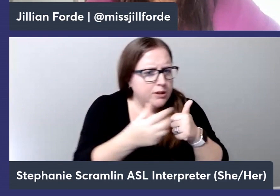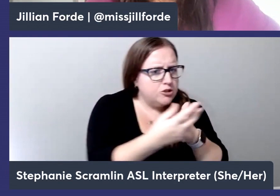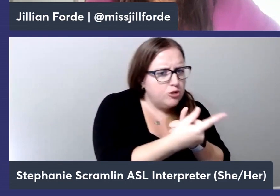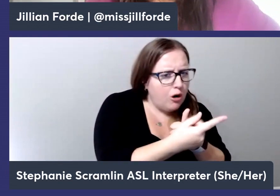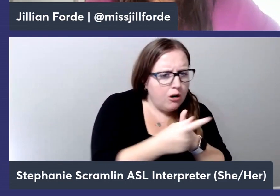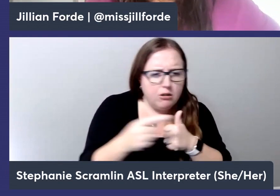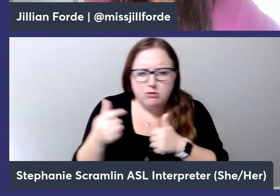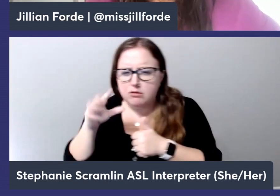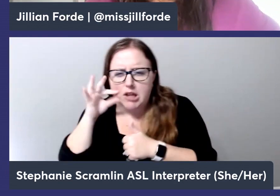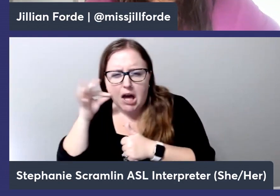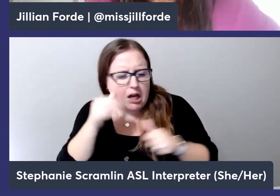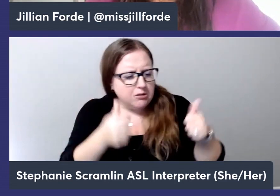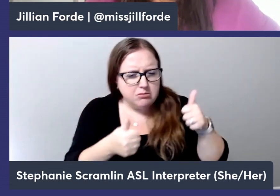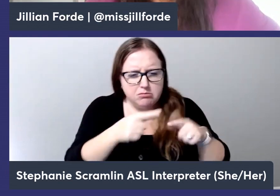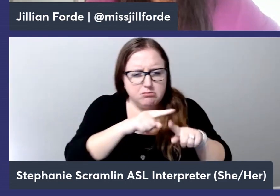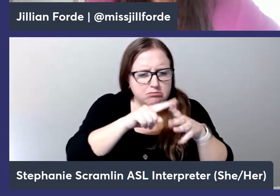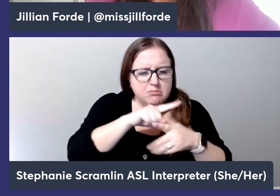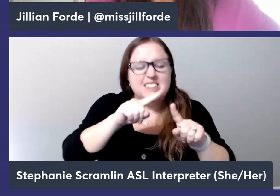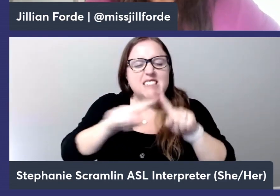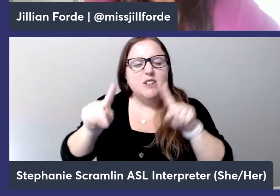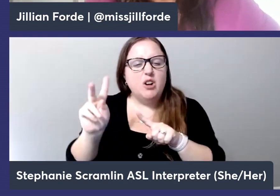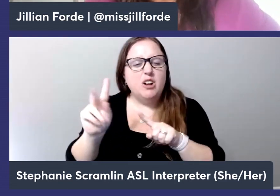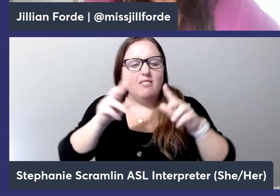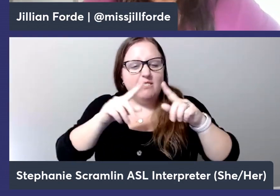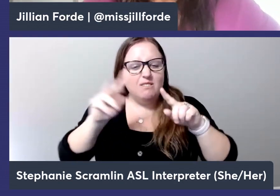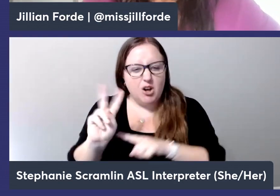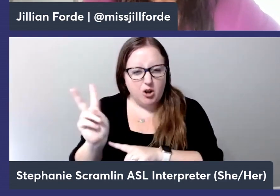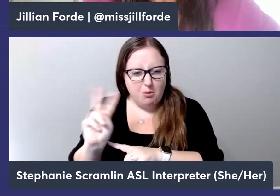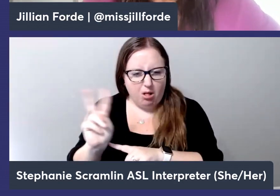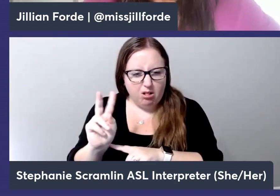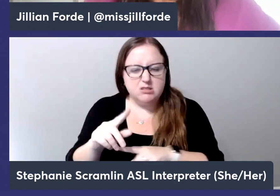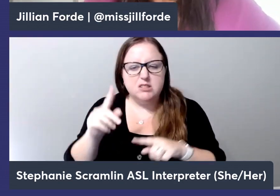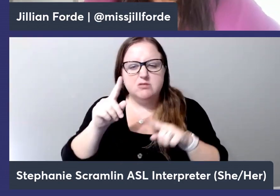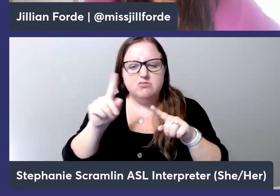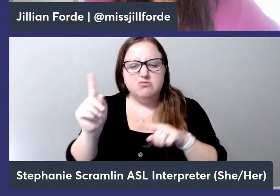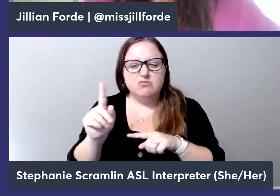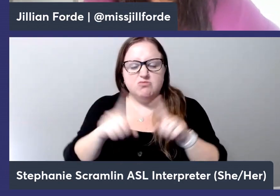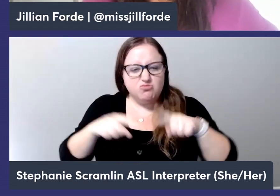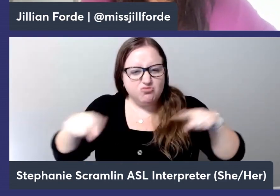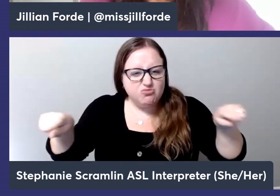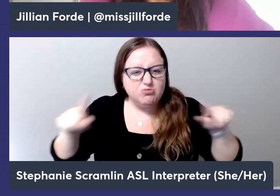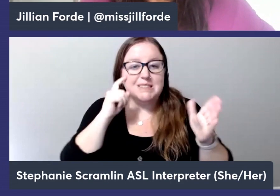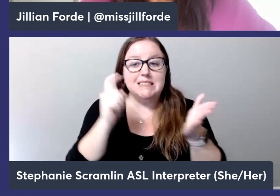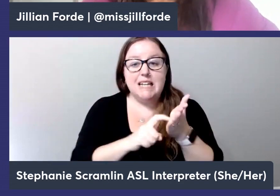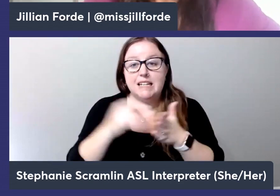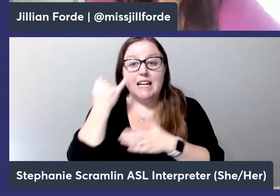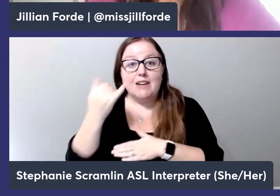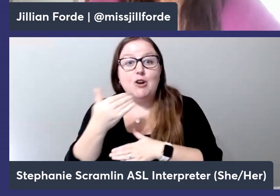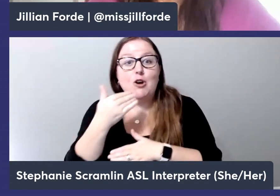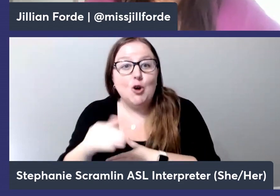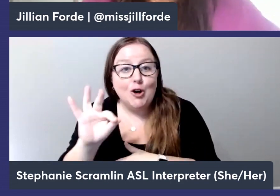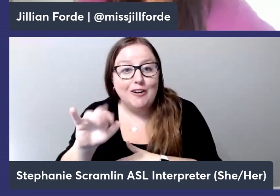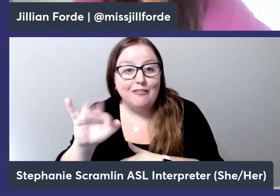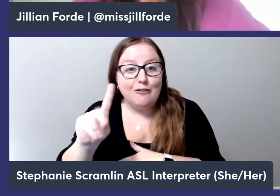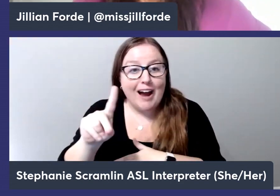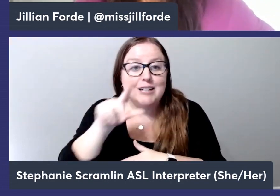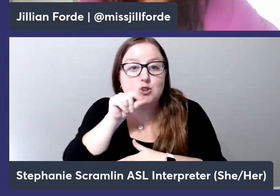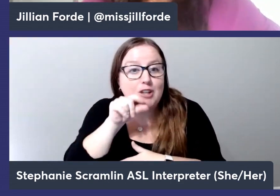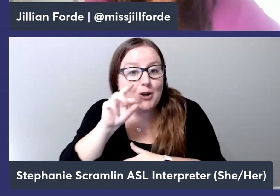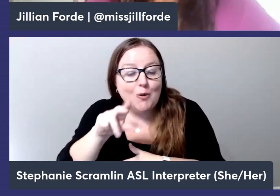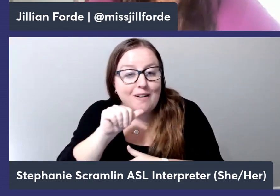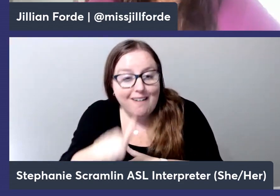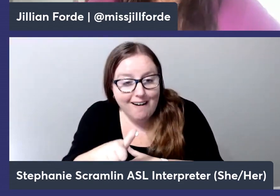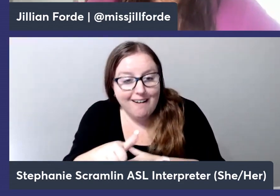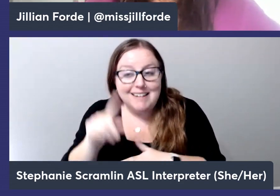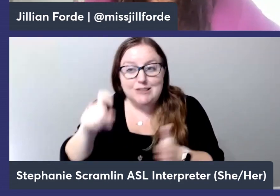or many other labels. But let's say you have a business use case, which is like detecting whether it's a good fried chicken or not. Then you need to have